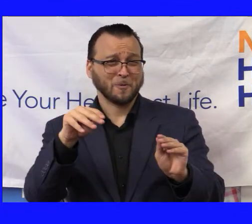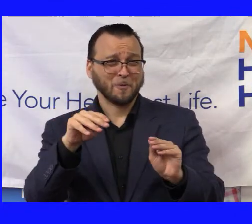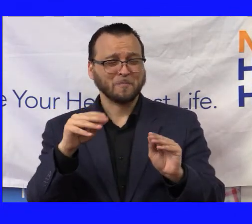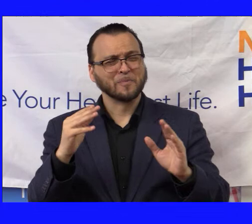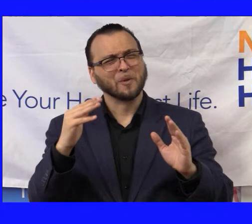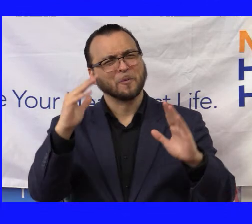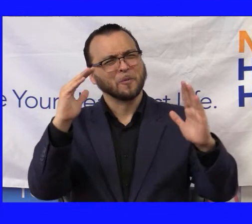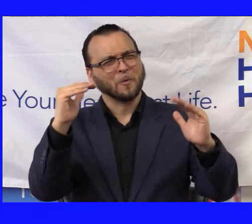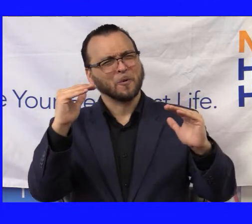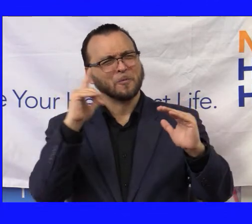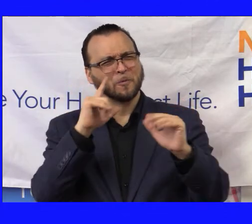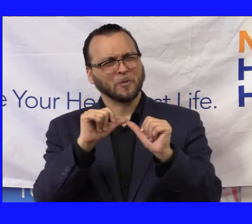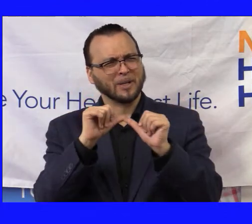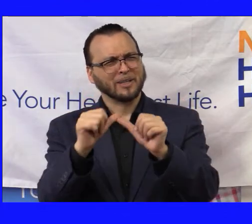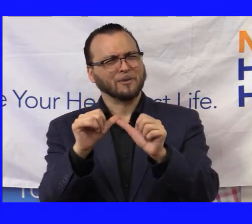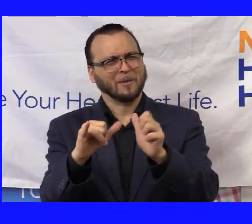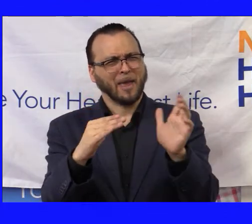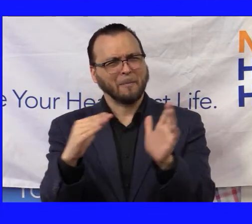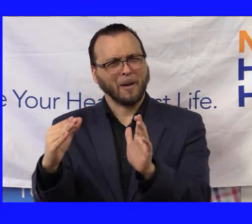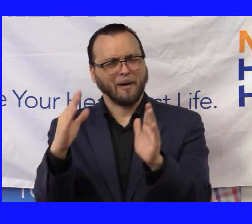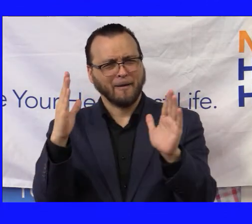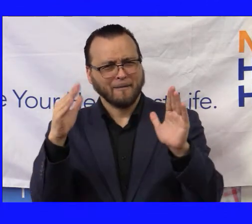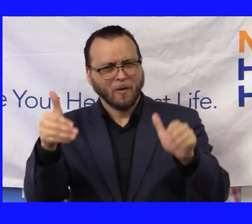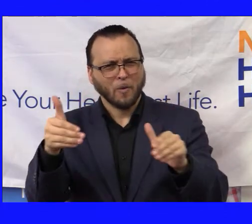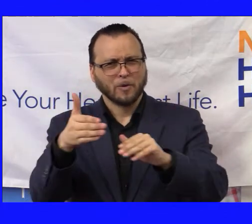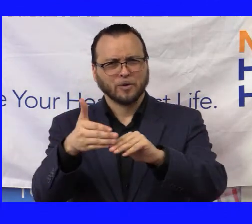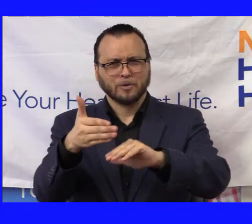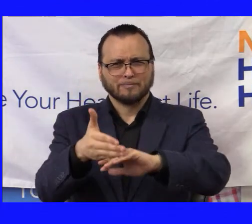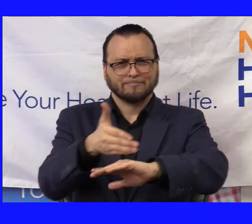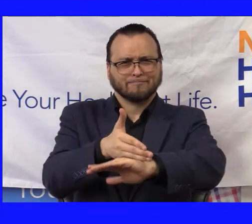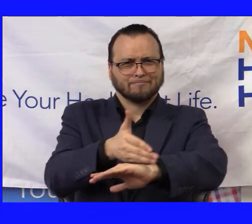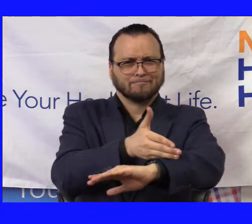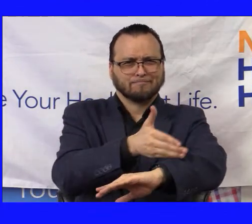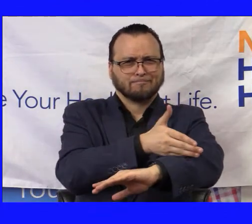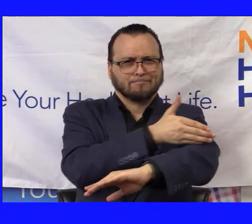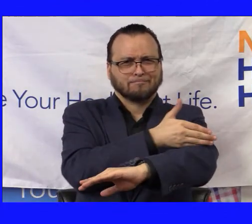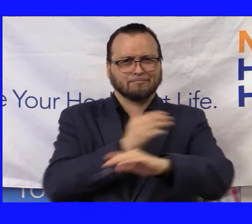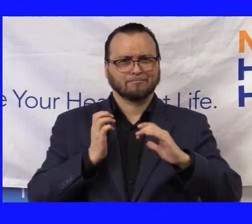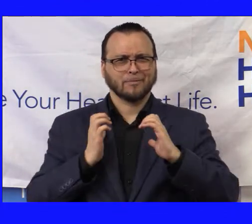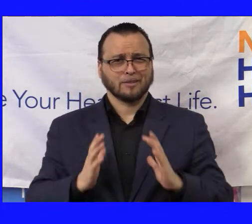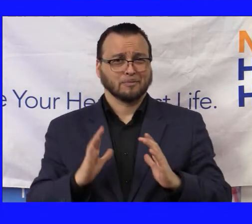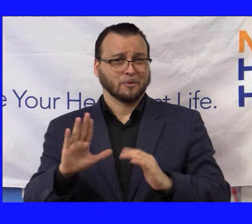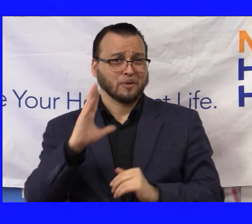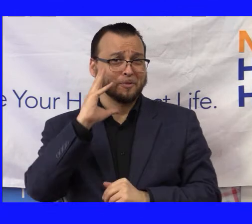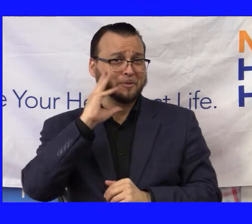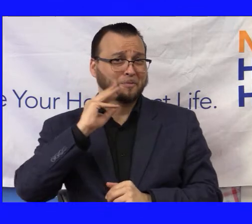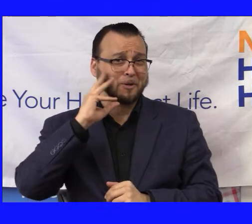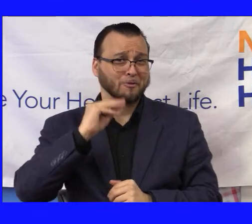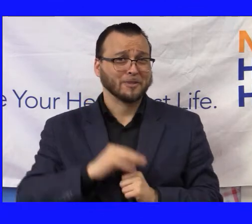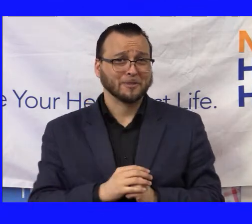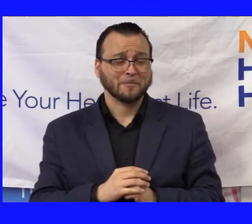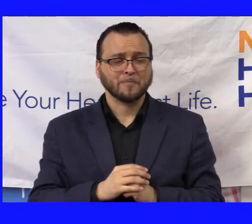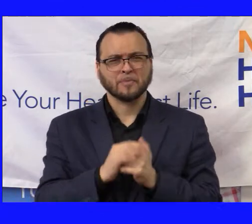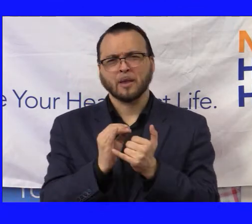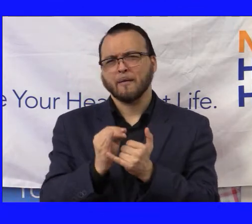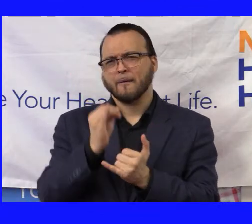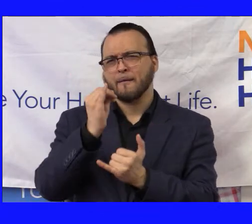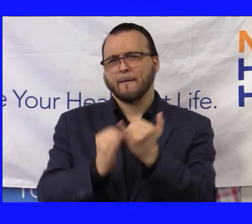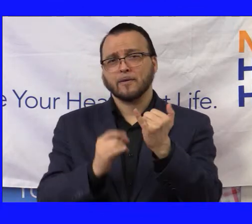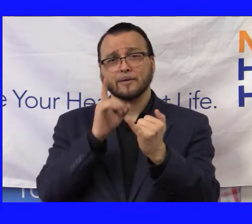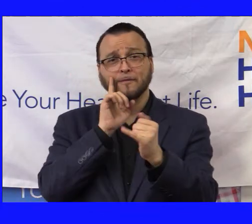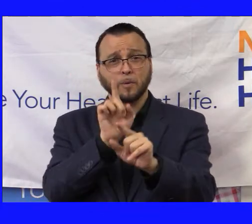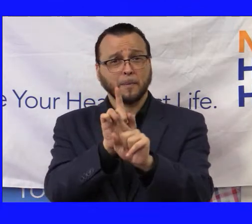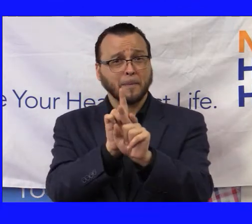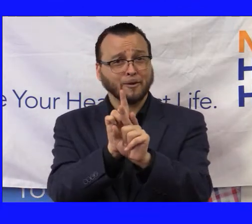will hopefully continue the plan's focus on improving the customer experience. And lastly, in terms of the mentorship